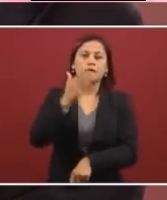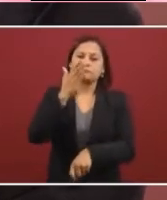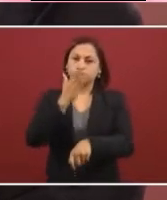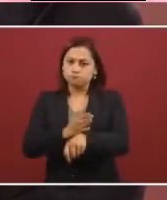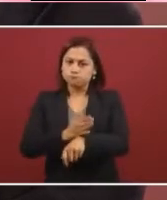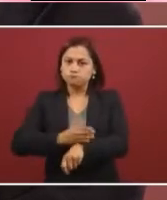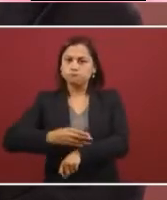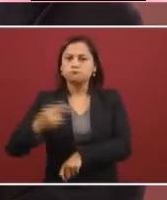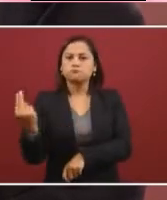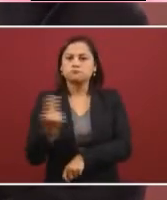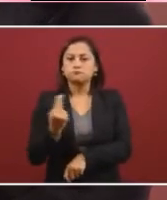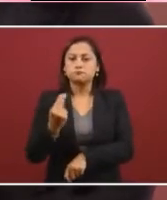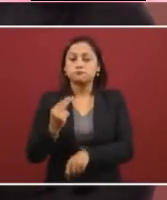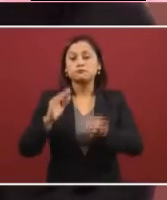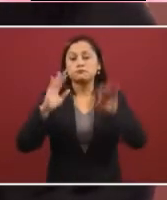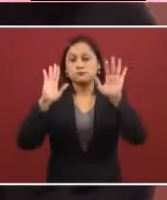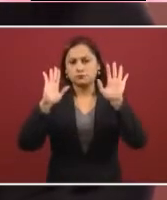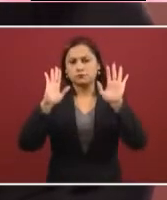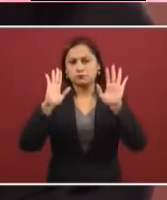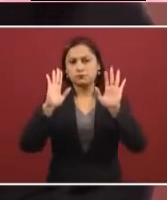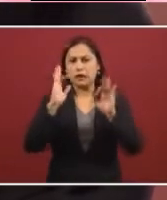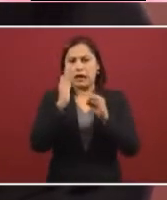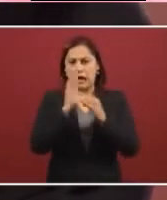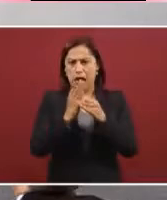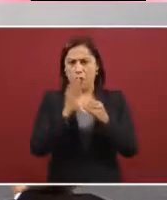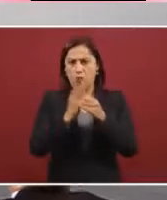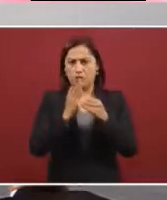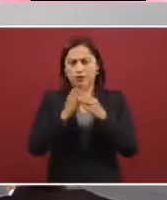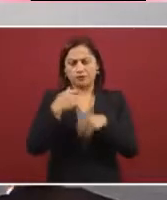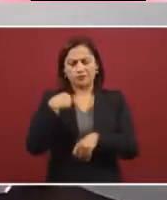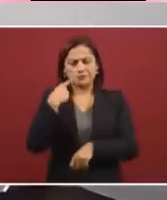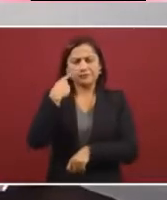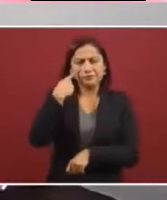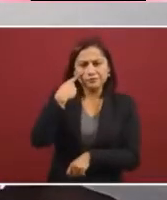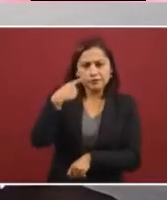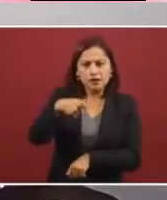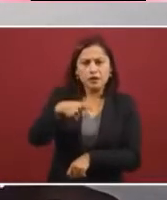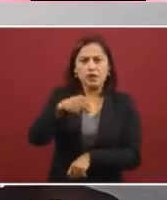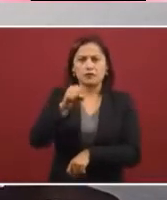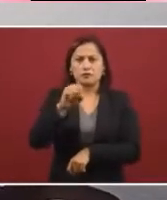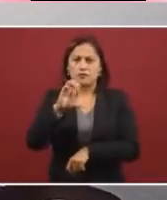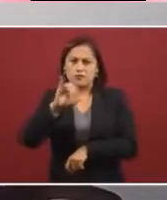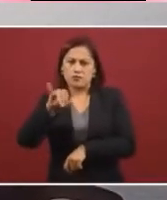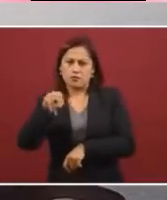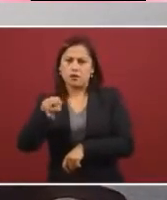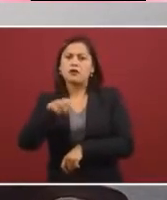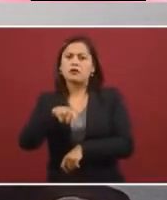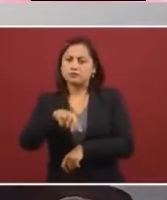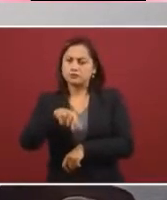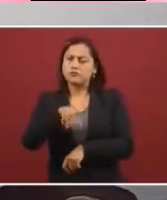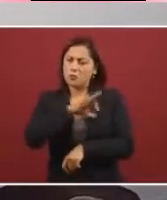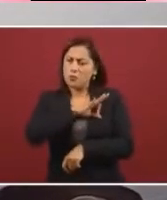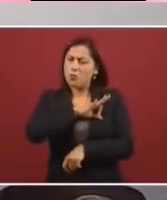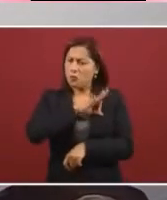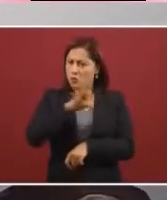And I believe that this is the case. And I believe that it can